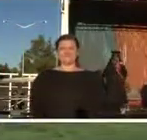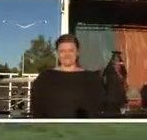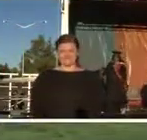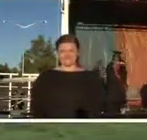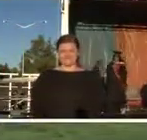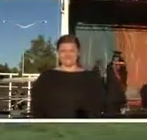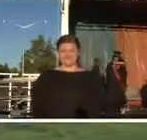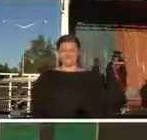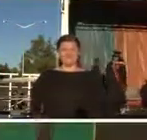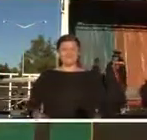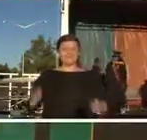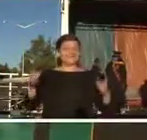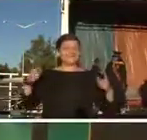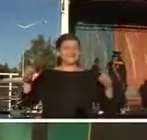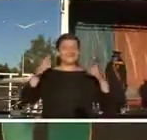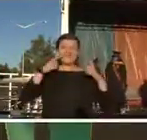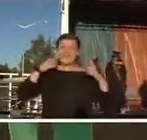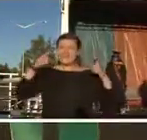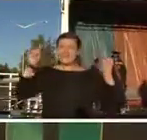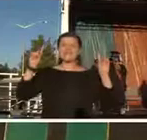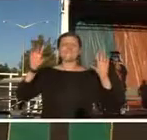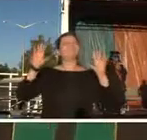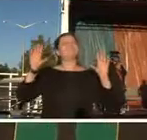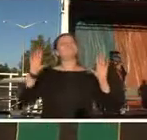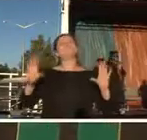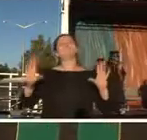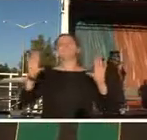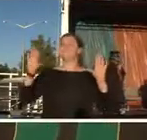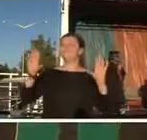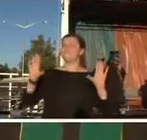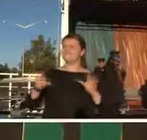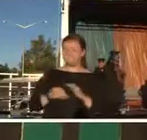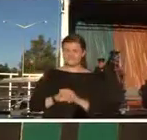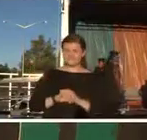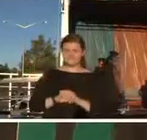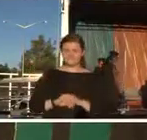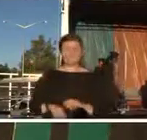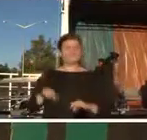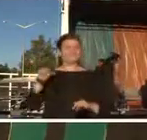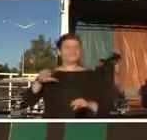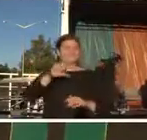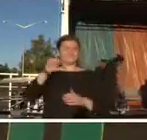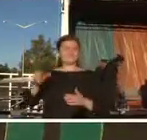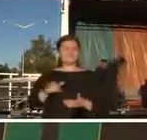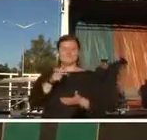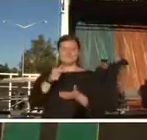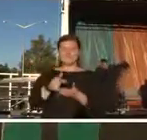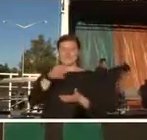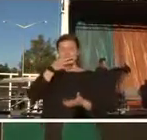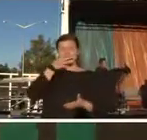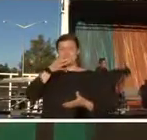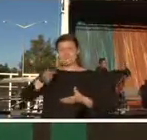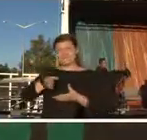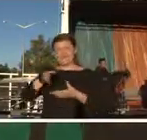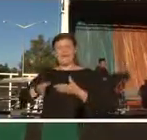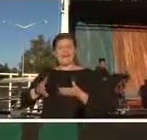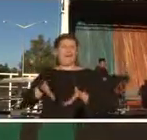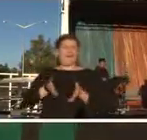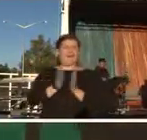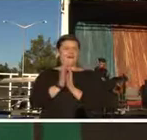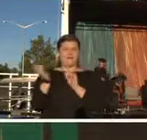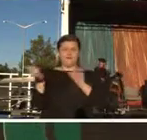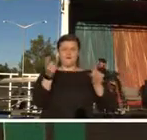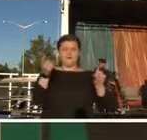You did it. Wonderful, wonderful. As we conclude our celebration, I ask that all attendees remain seated until